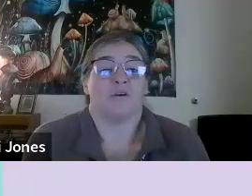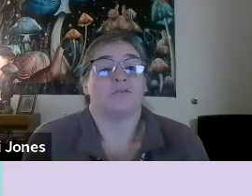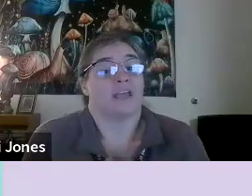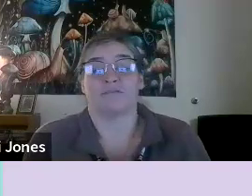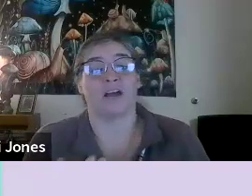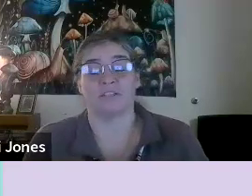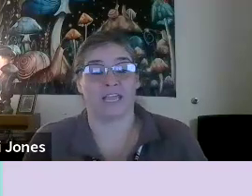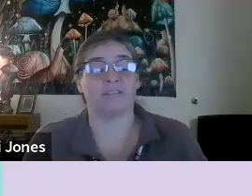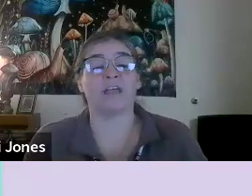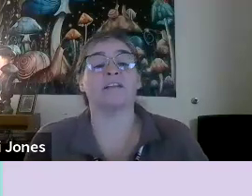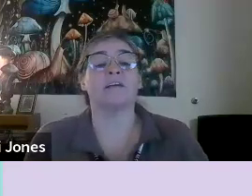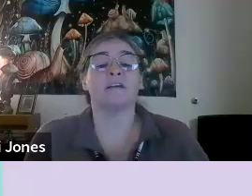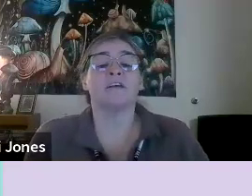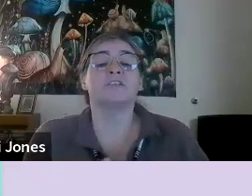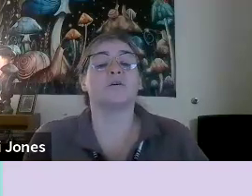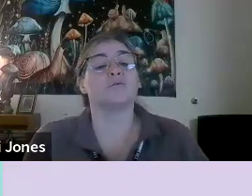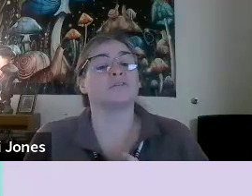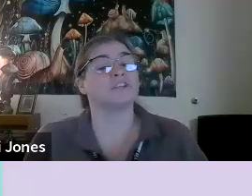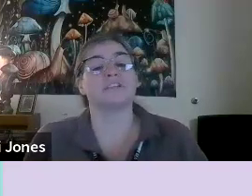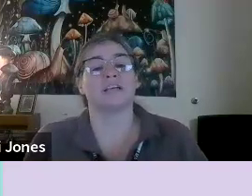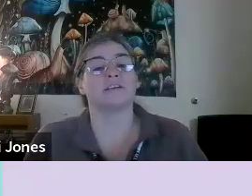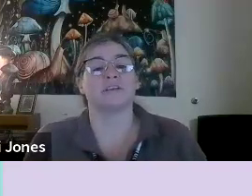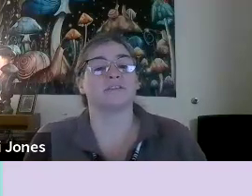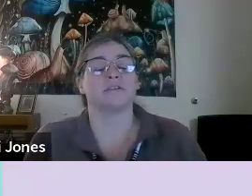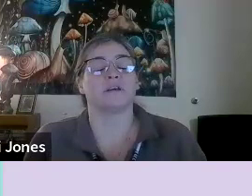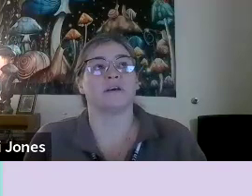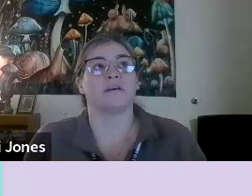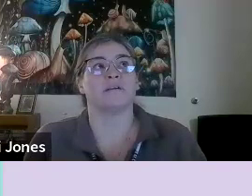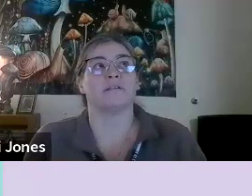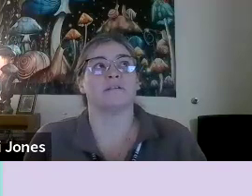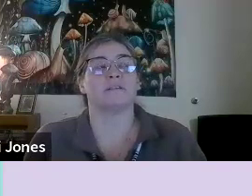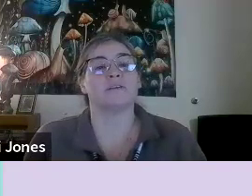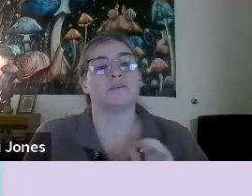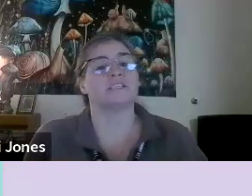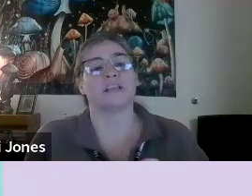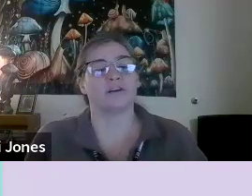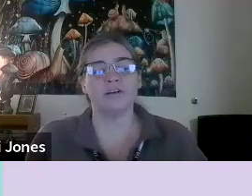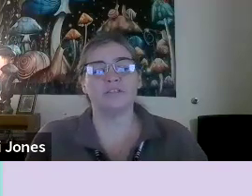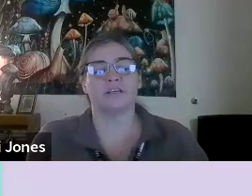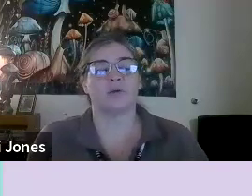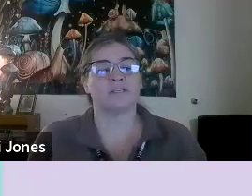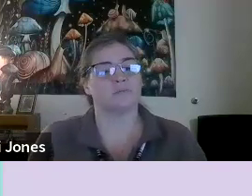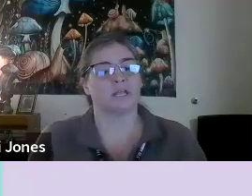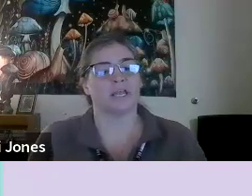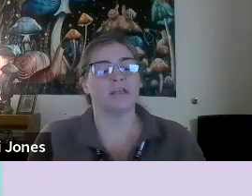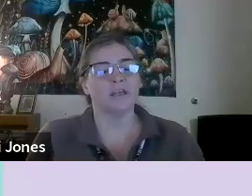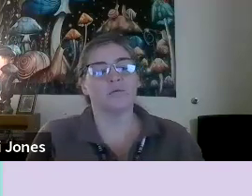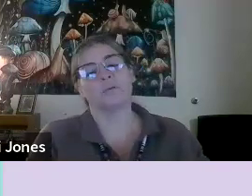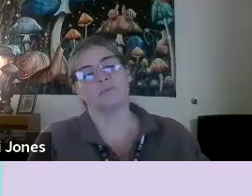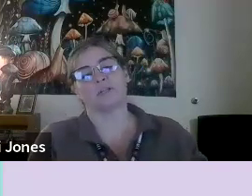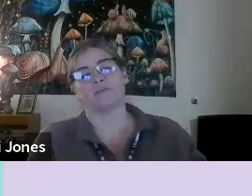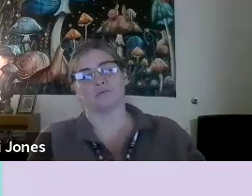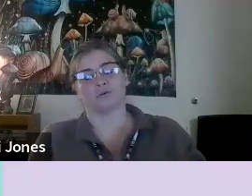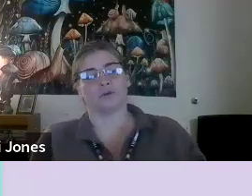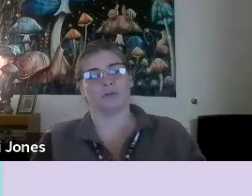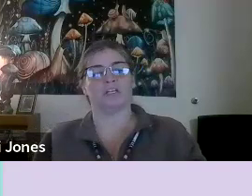can't have a cell phone. They have to have a landline. So there's just lots of different scenarios that come into play